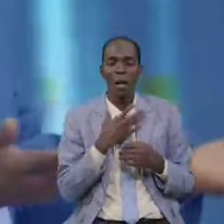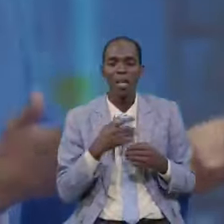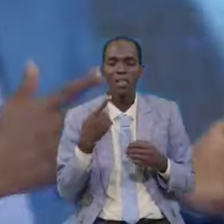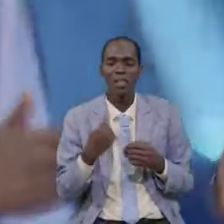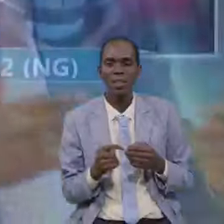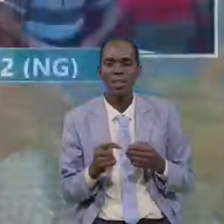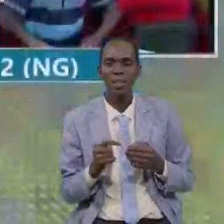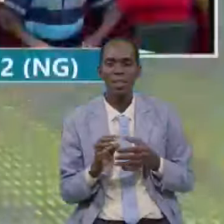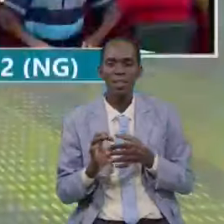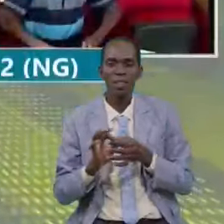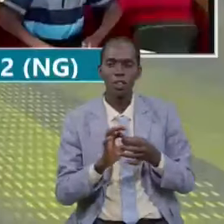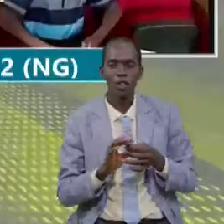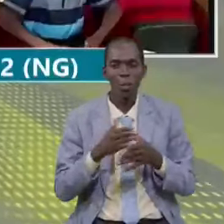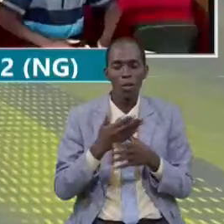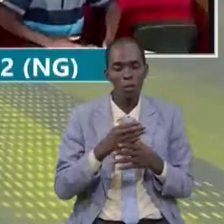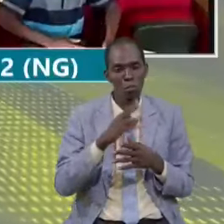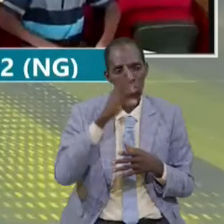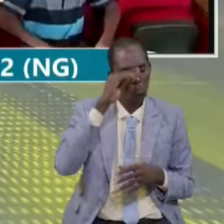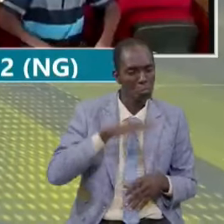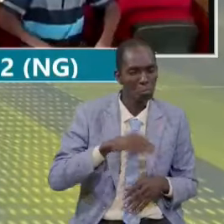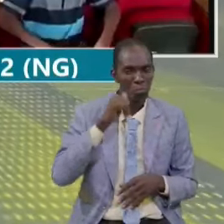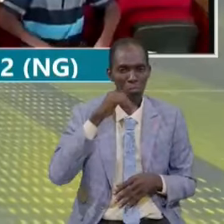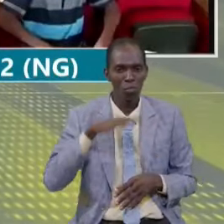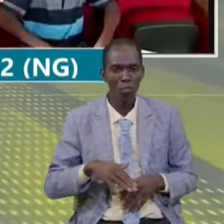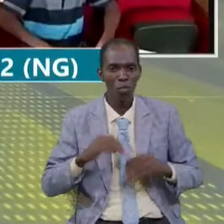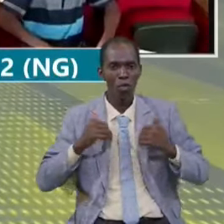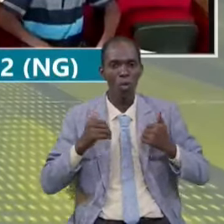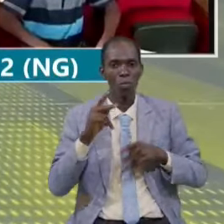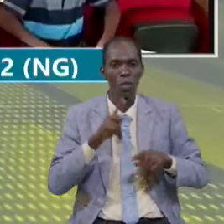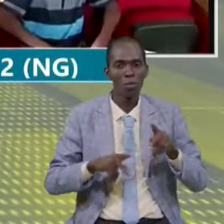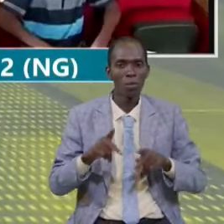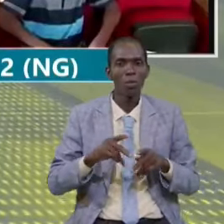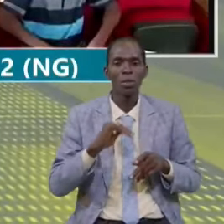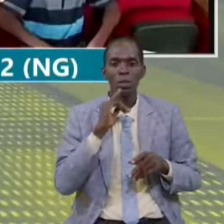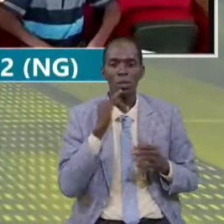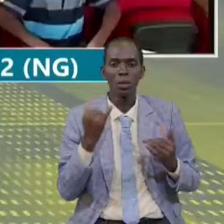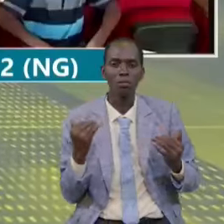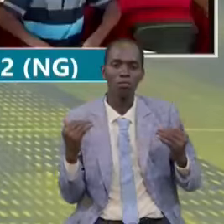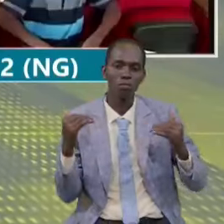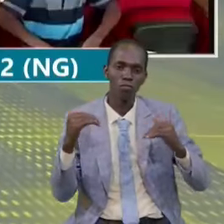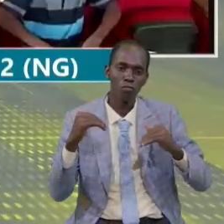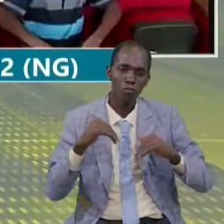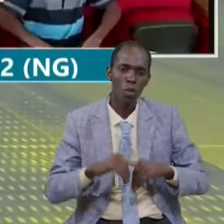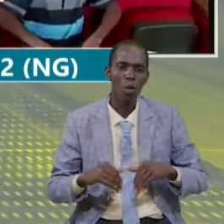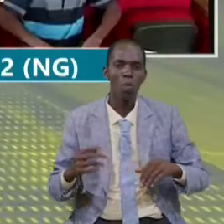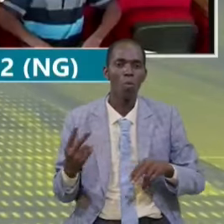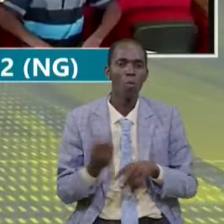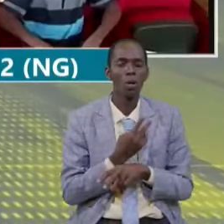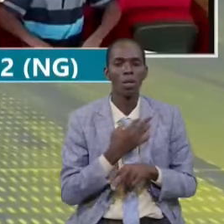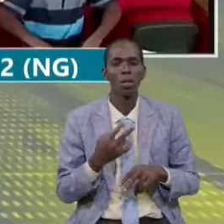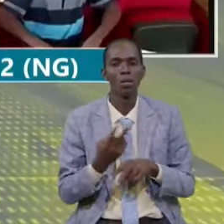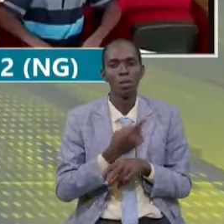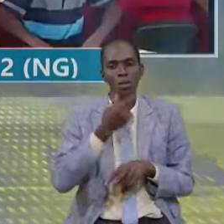men, young women, they're going down worse and worse. Because the world is going down and down